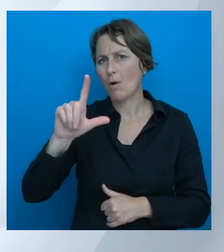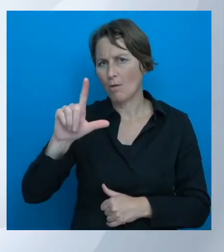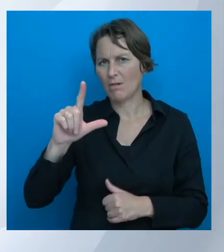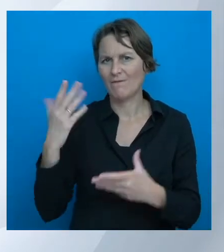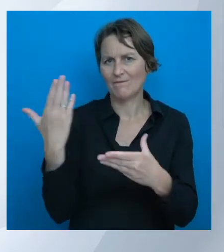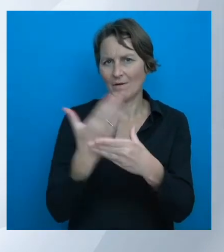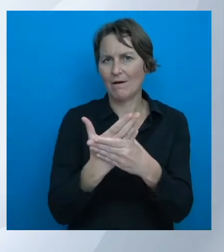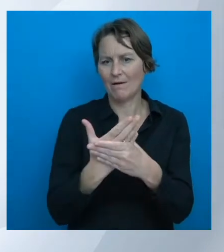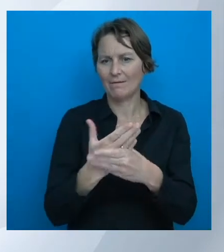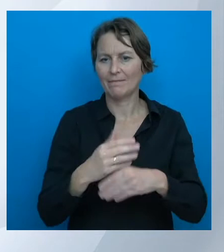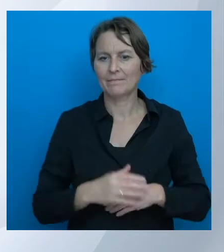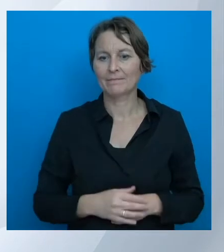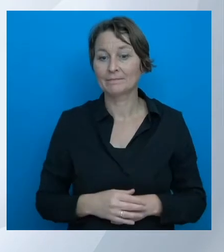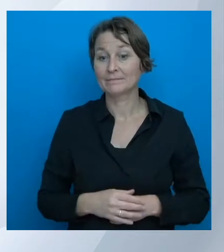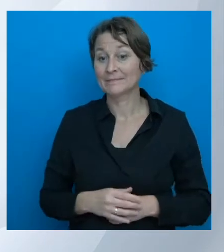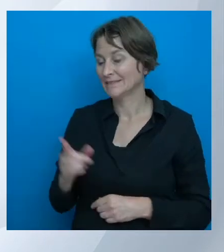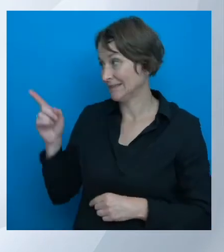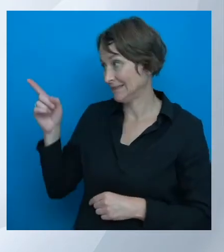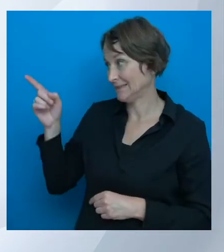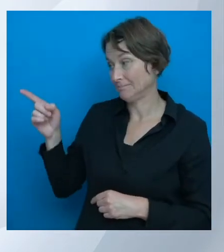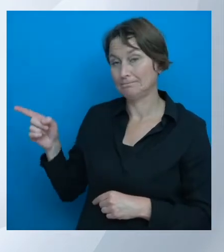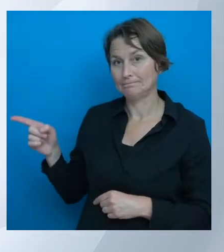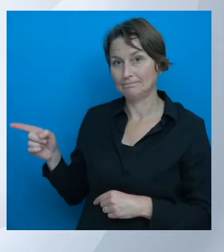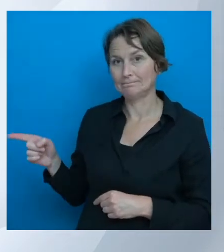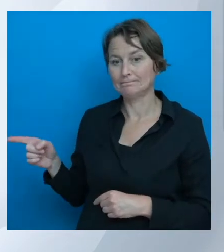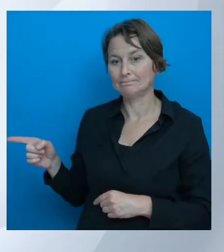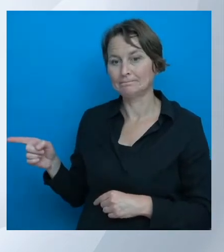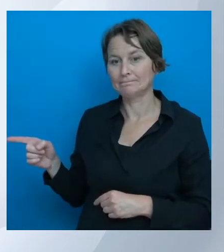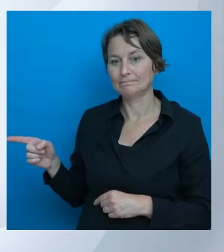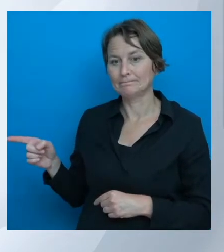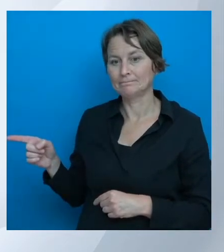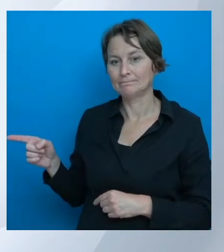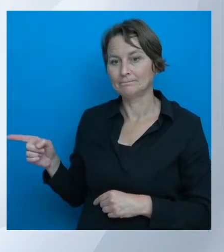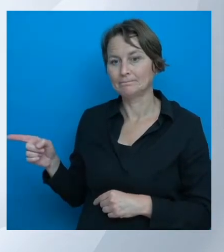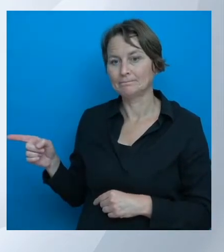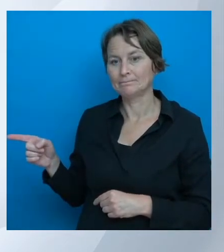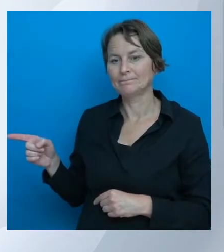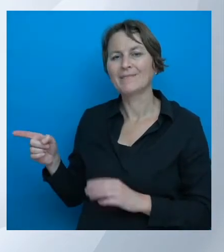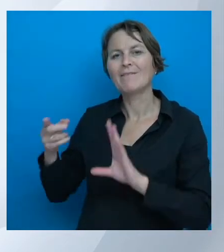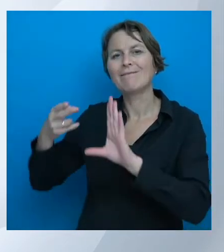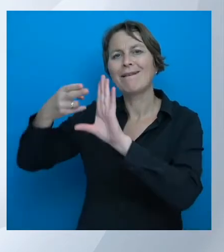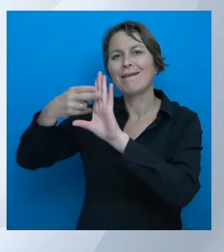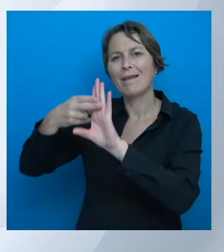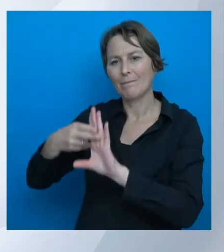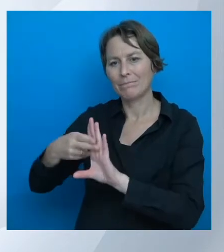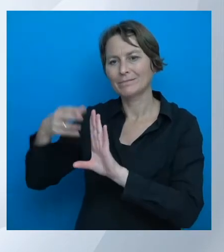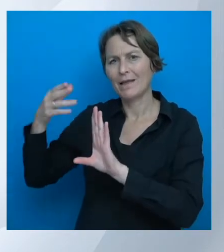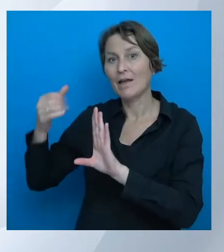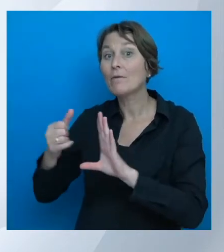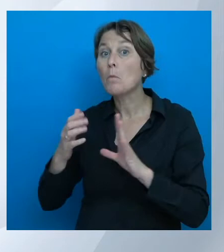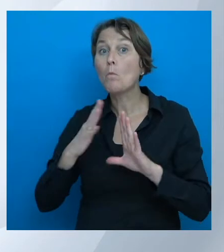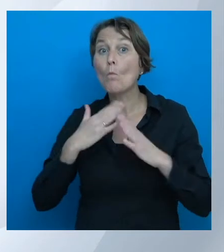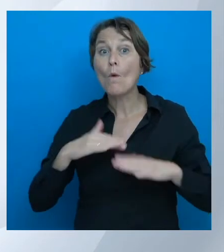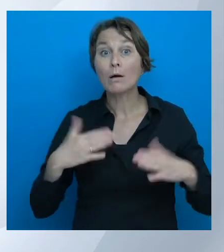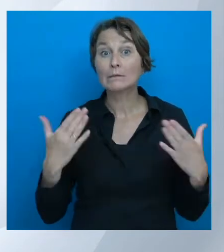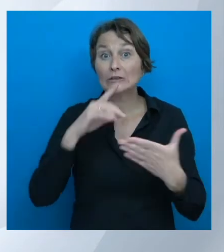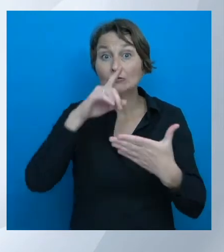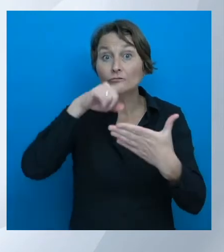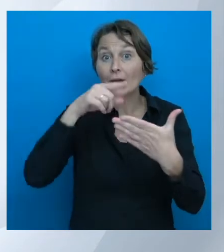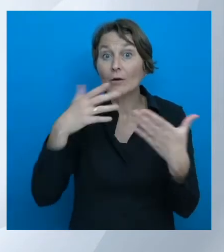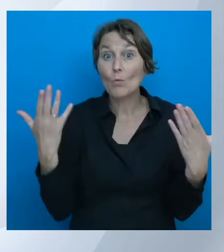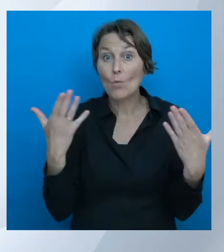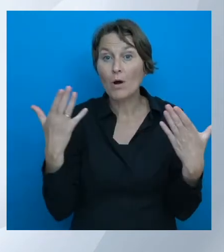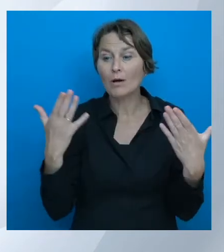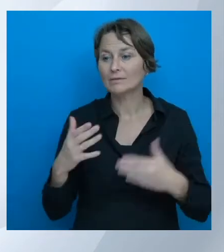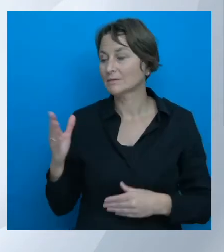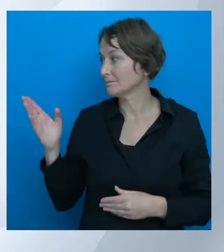Kubernetes file, and it has a bunch of labels. The thing that we want to check is if there's